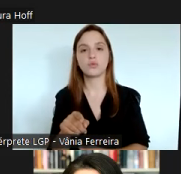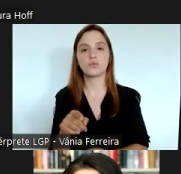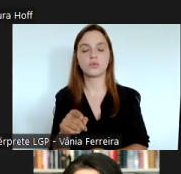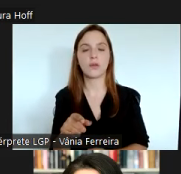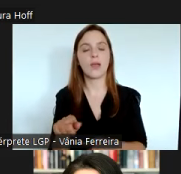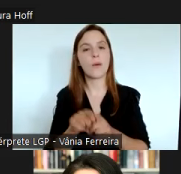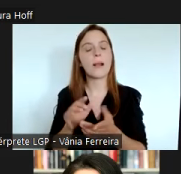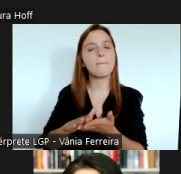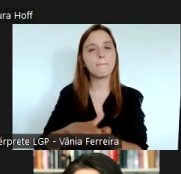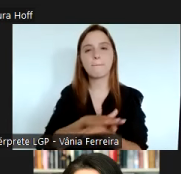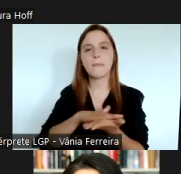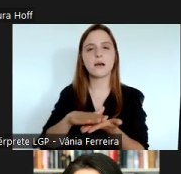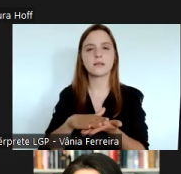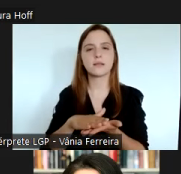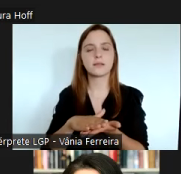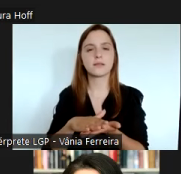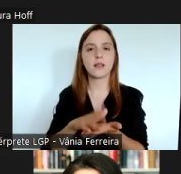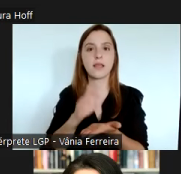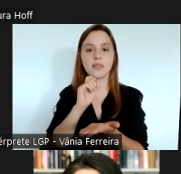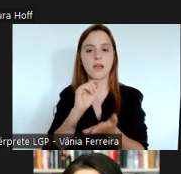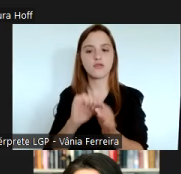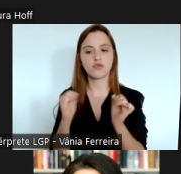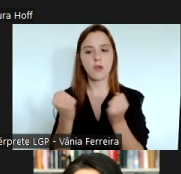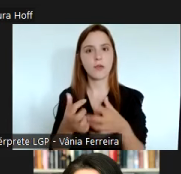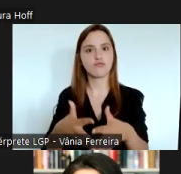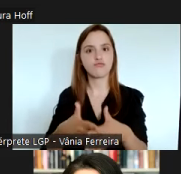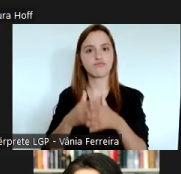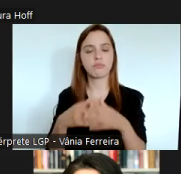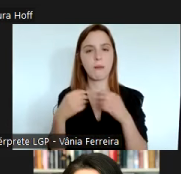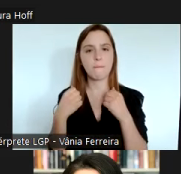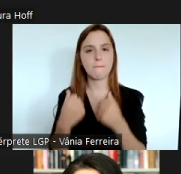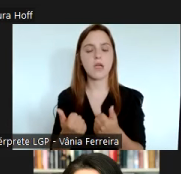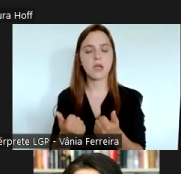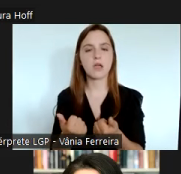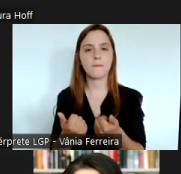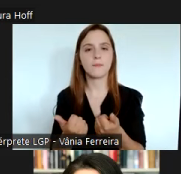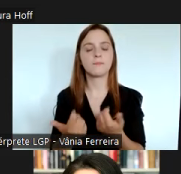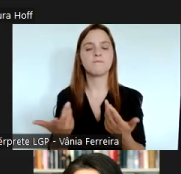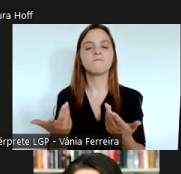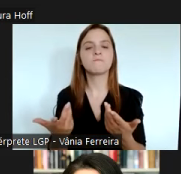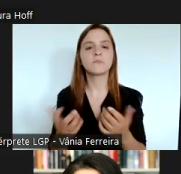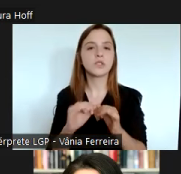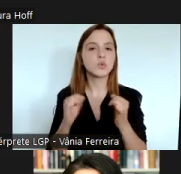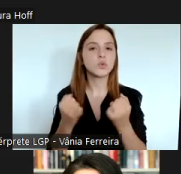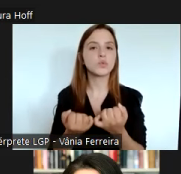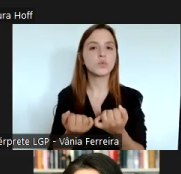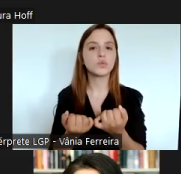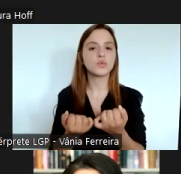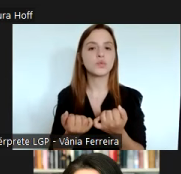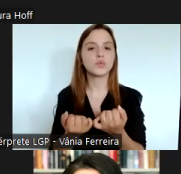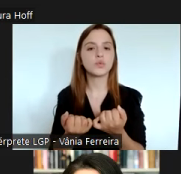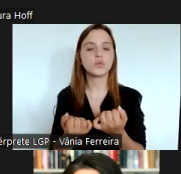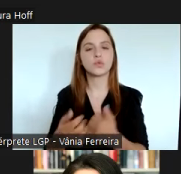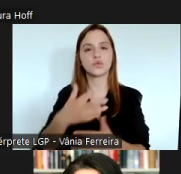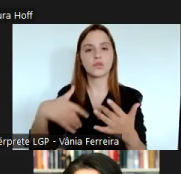foundation for a good society and having a thriving society. It may not be